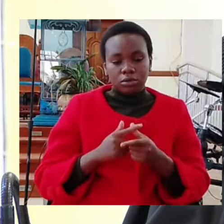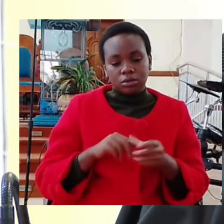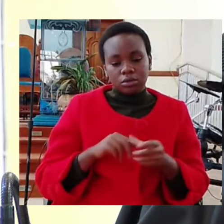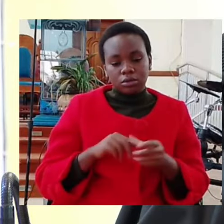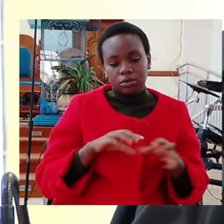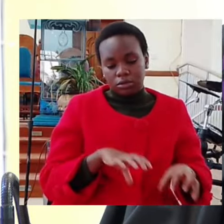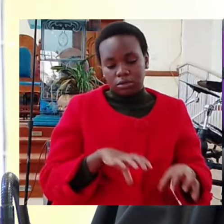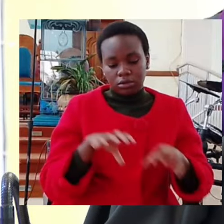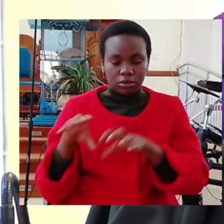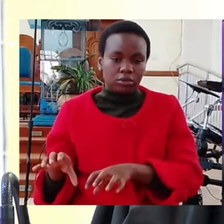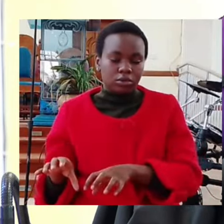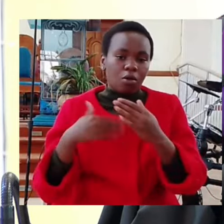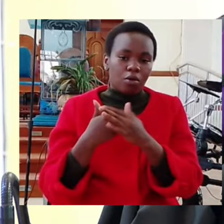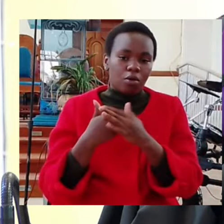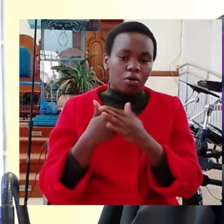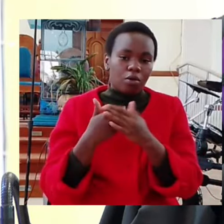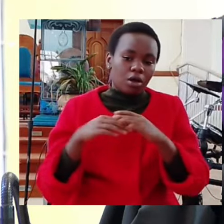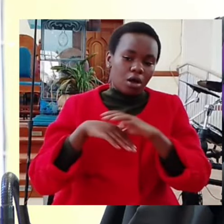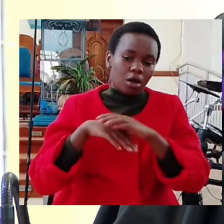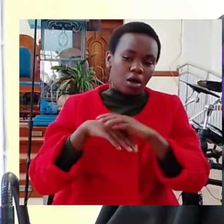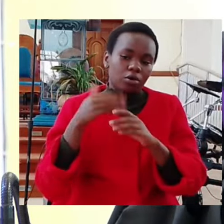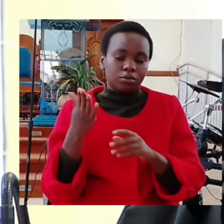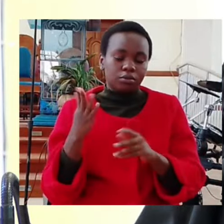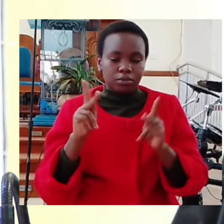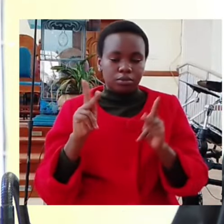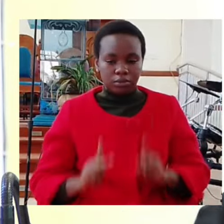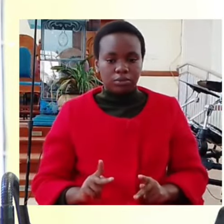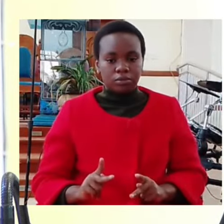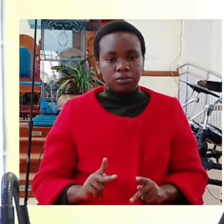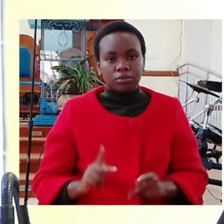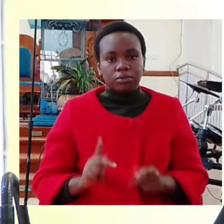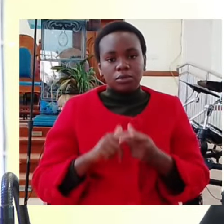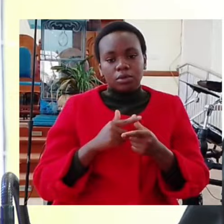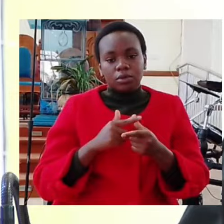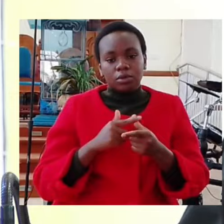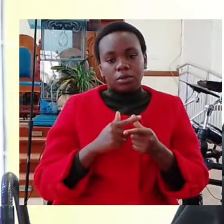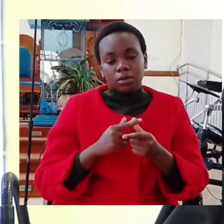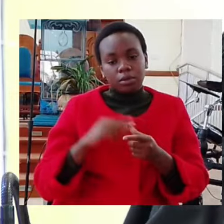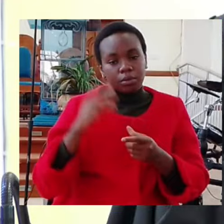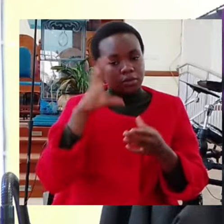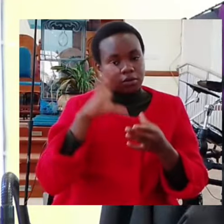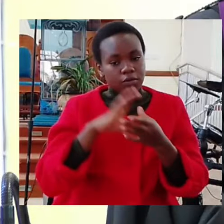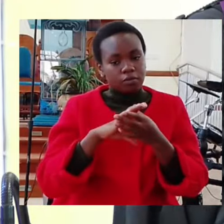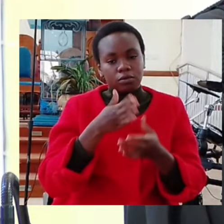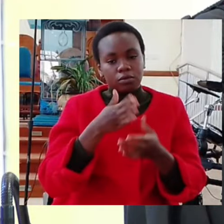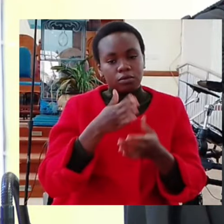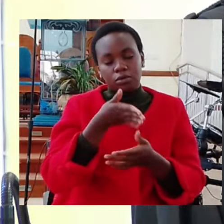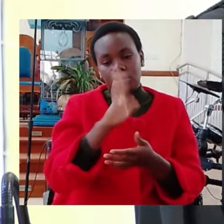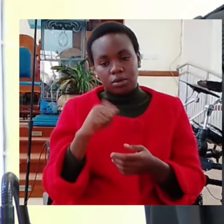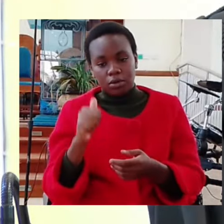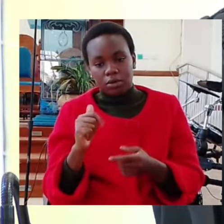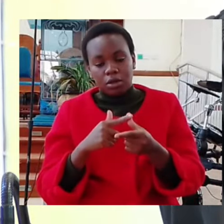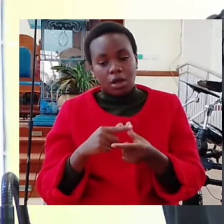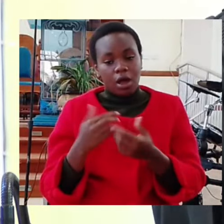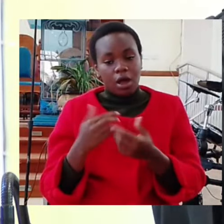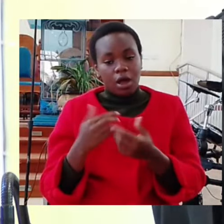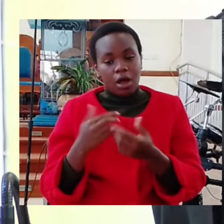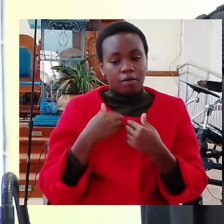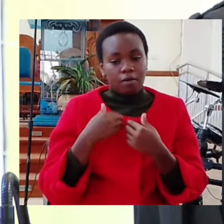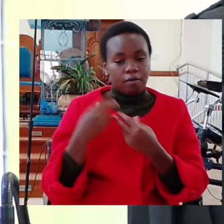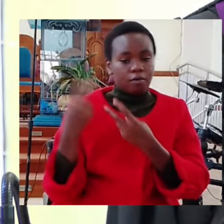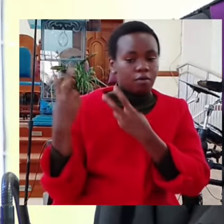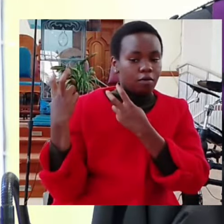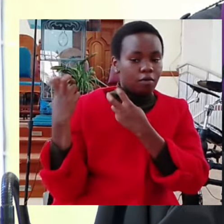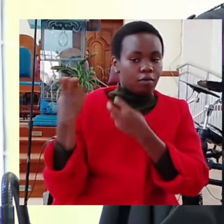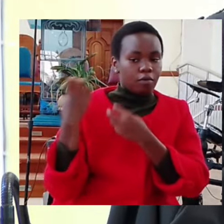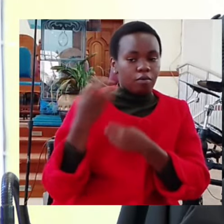iragwane aduanea mare na kouja. Aduanea mateteketi ya muadhani. Notoro igweru wadhani gai. Todo kiugo kiri